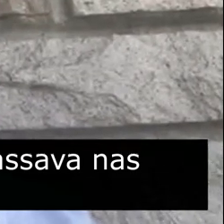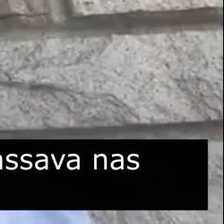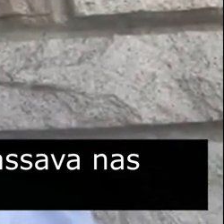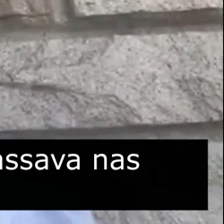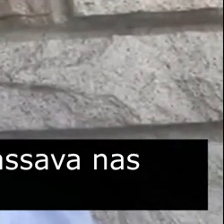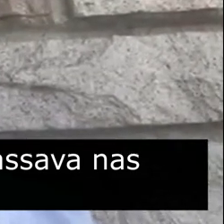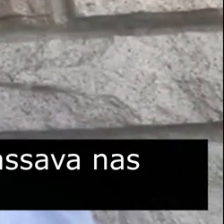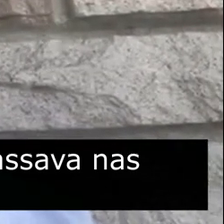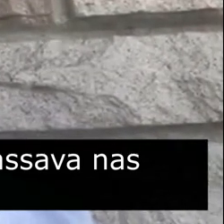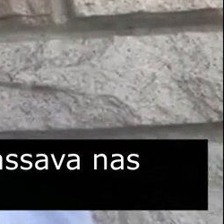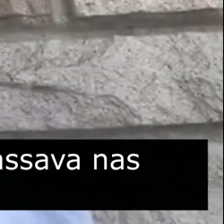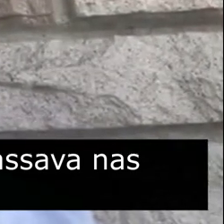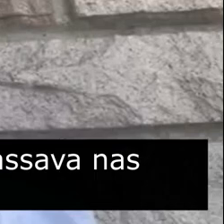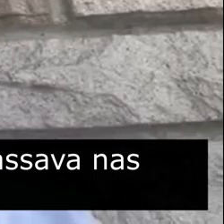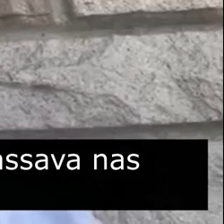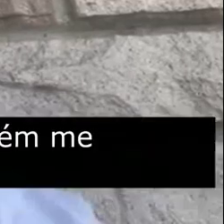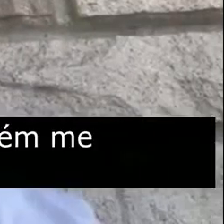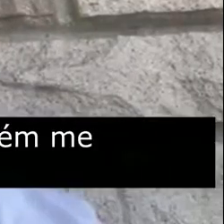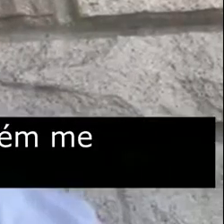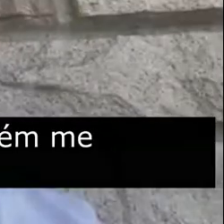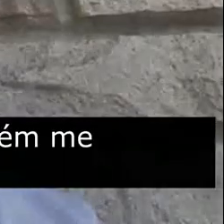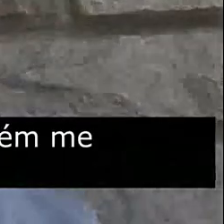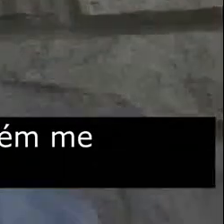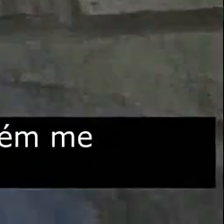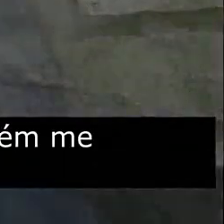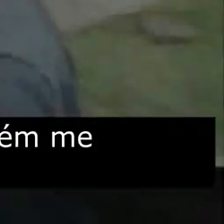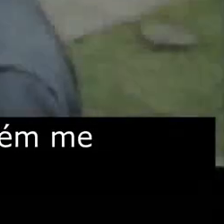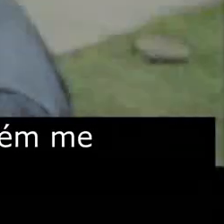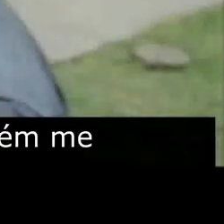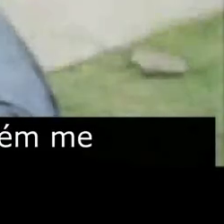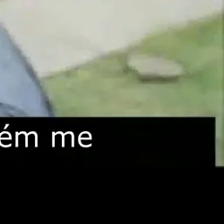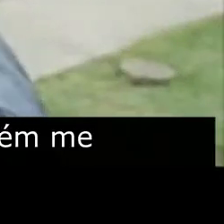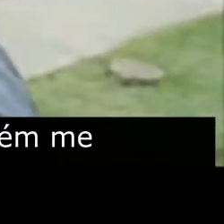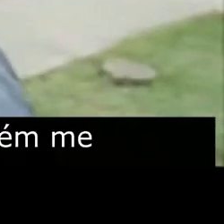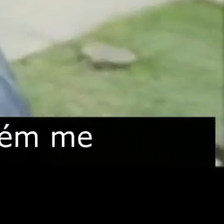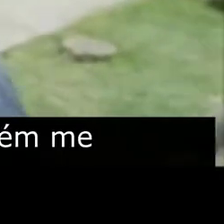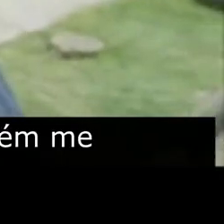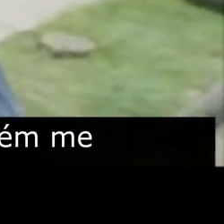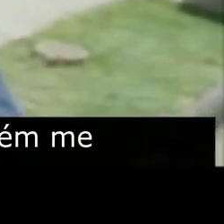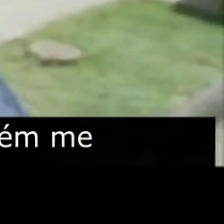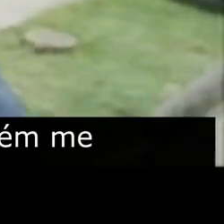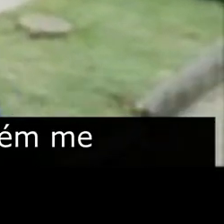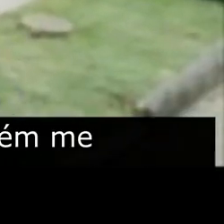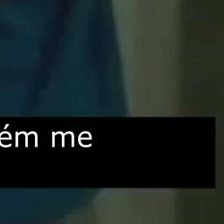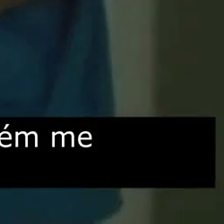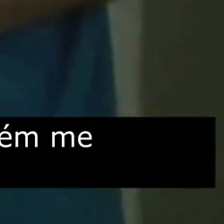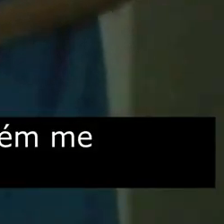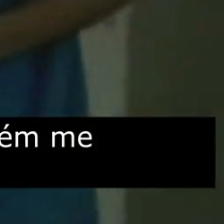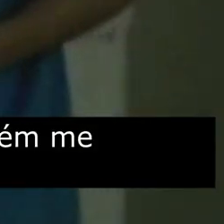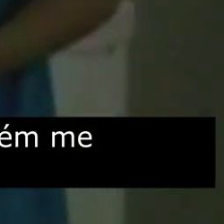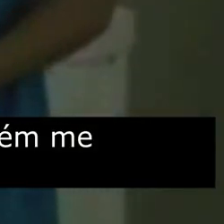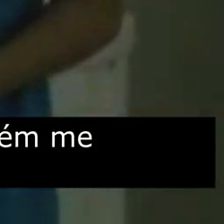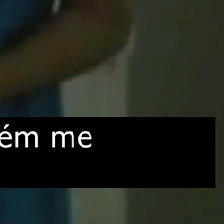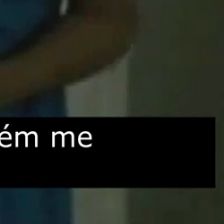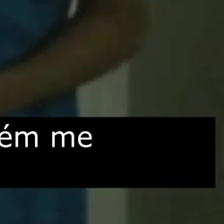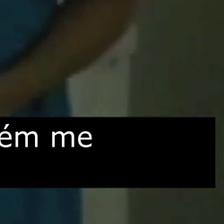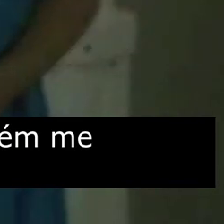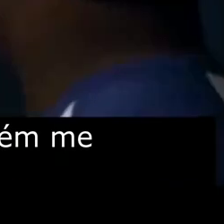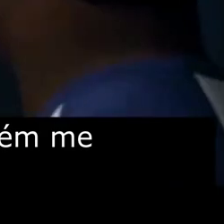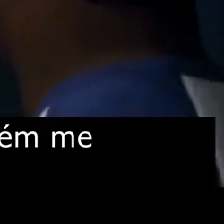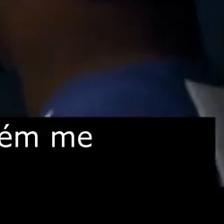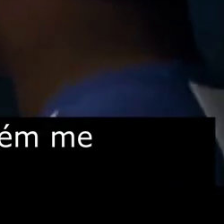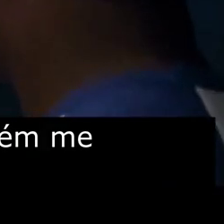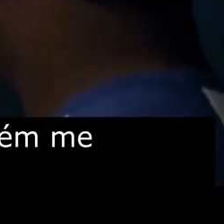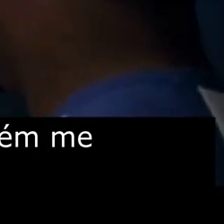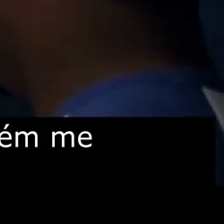very frustrated my mother Called me Stupid and Dumb my siblings also call me Dumb because I